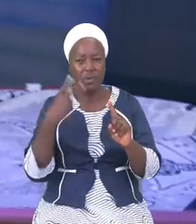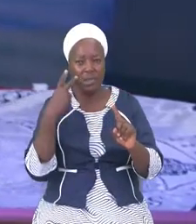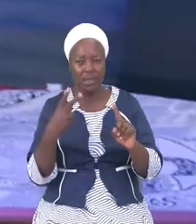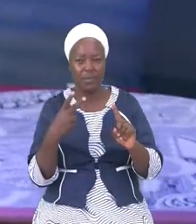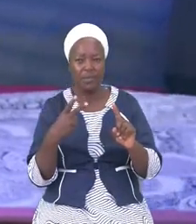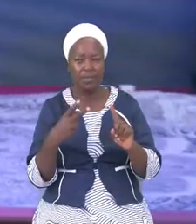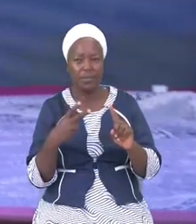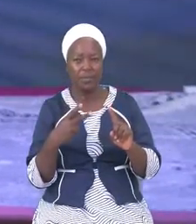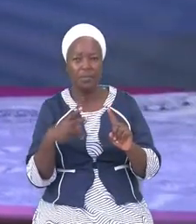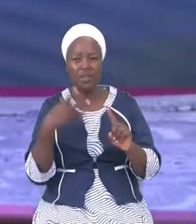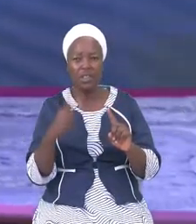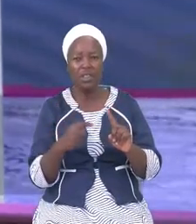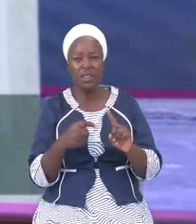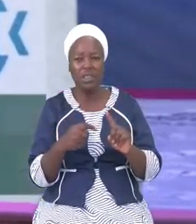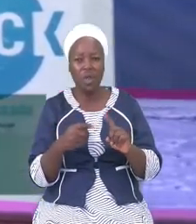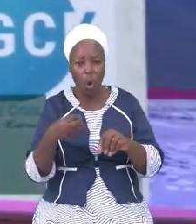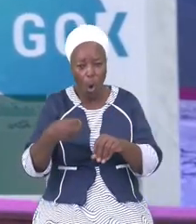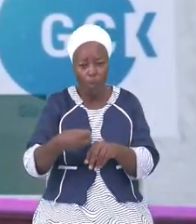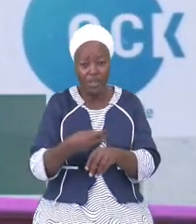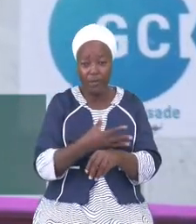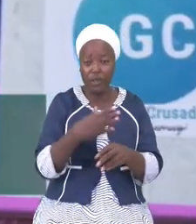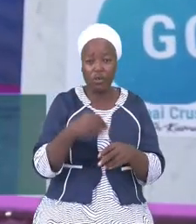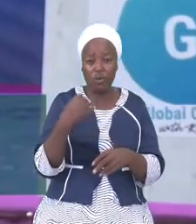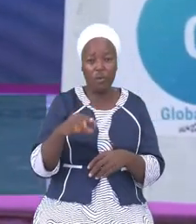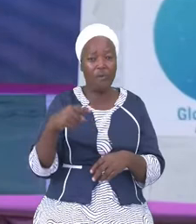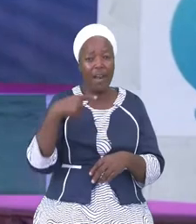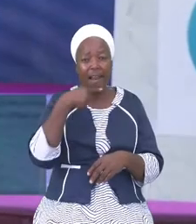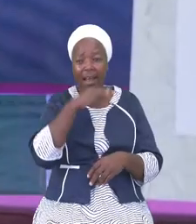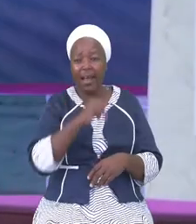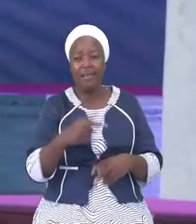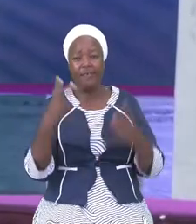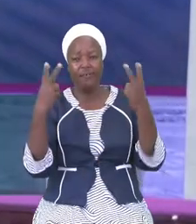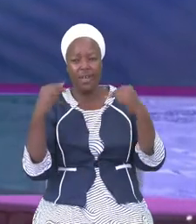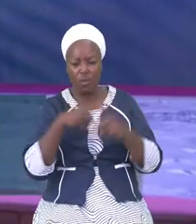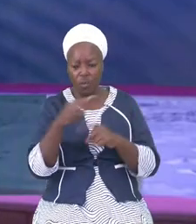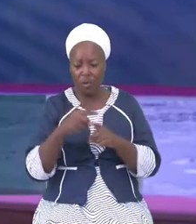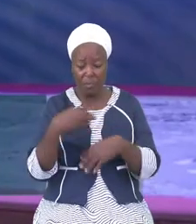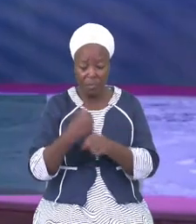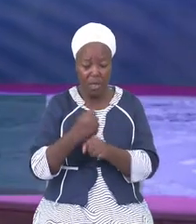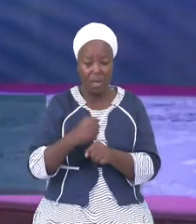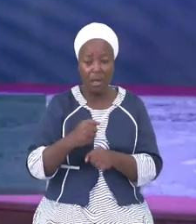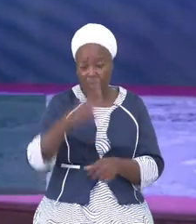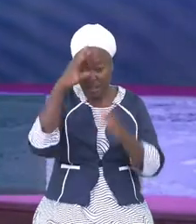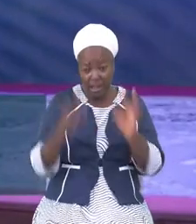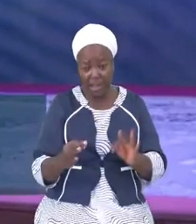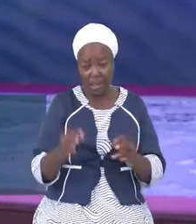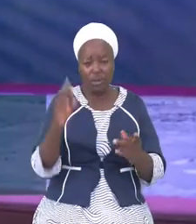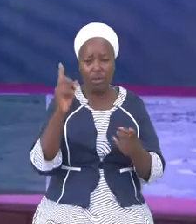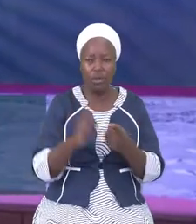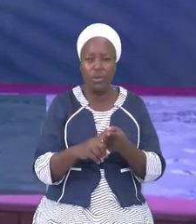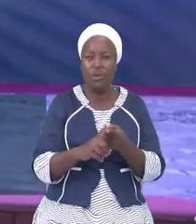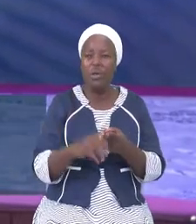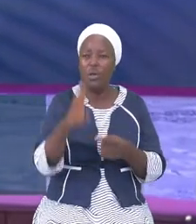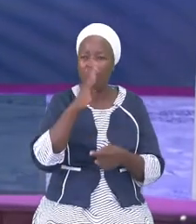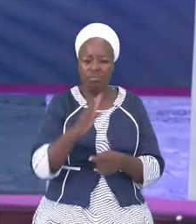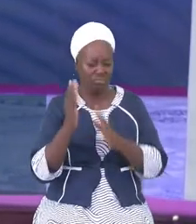the observation of lying vanities. When we make our mind to be glued to